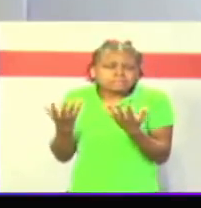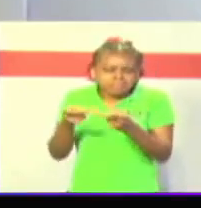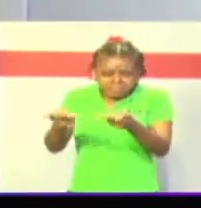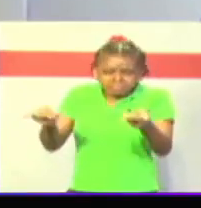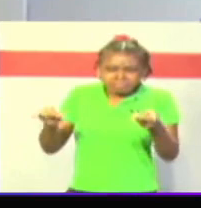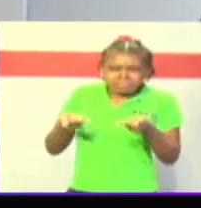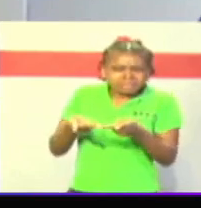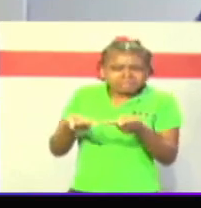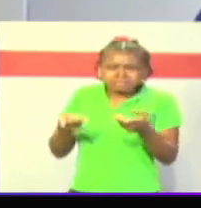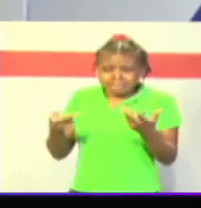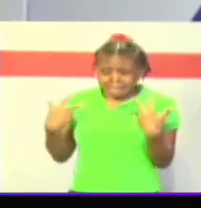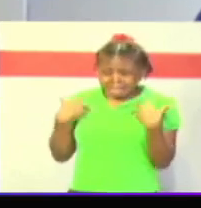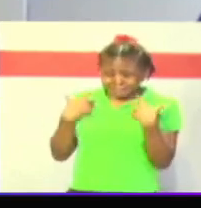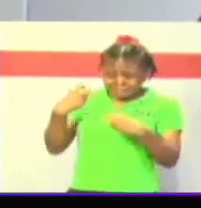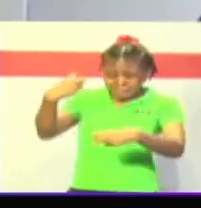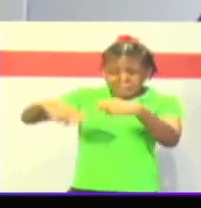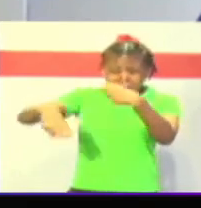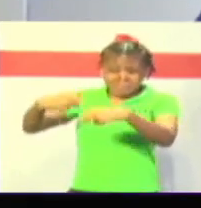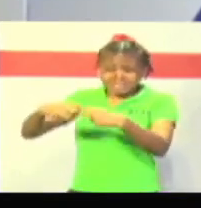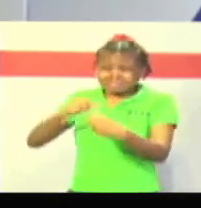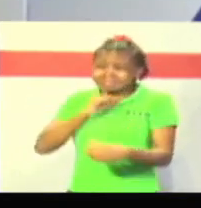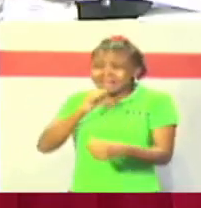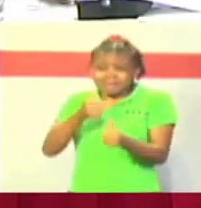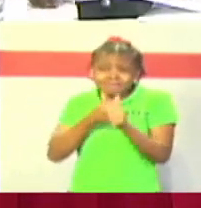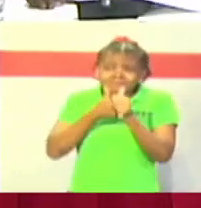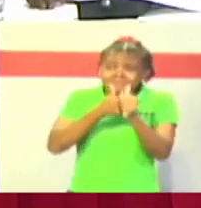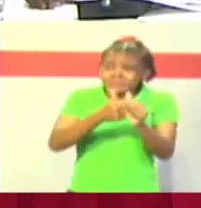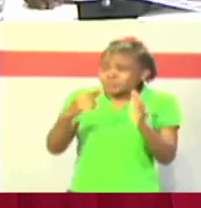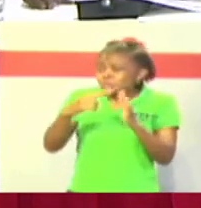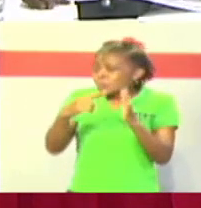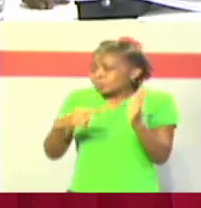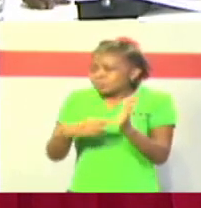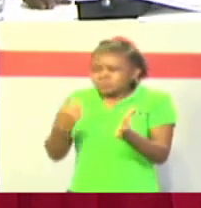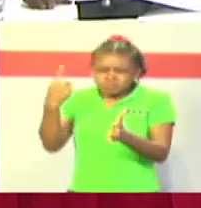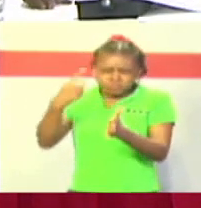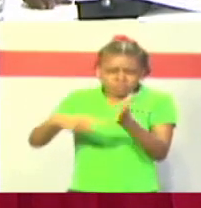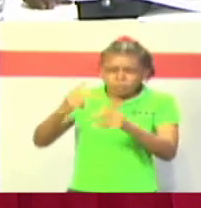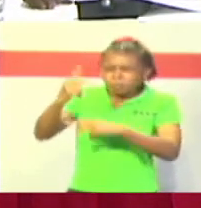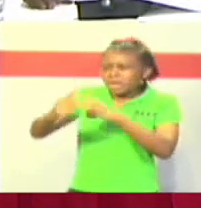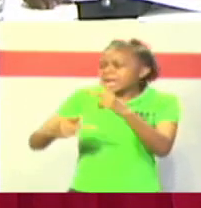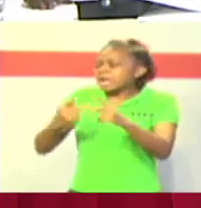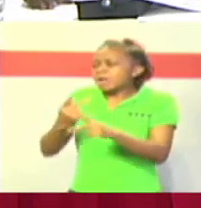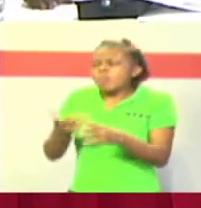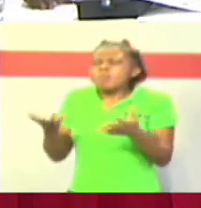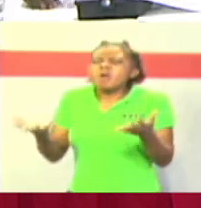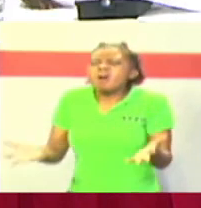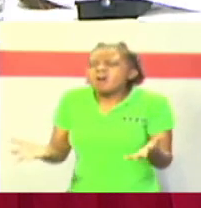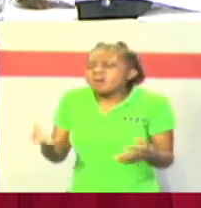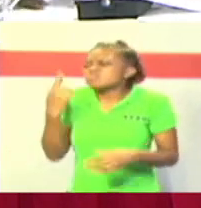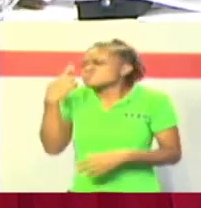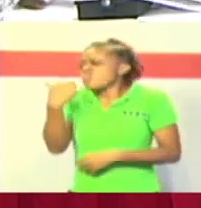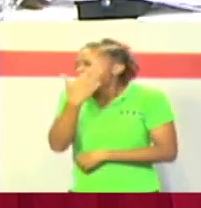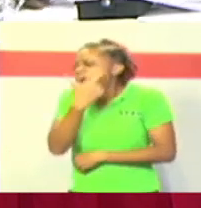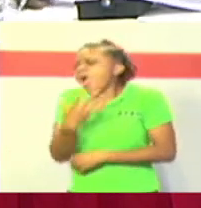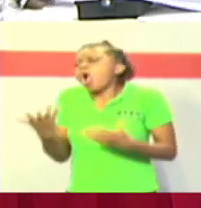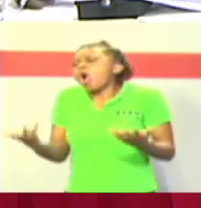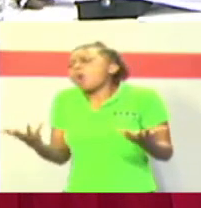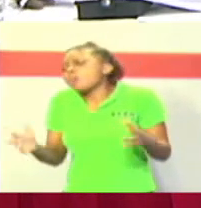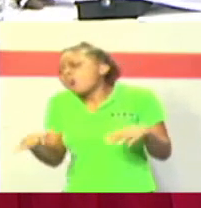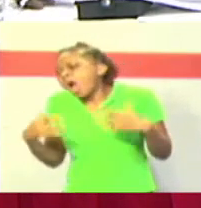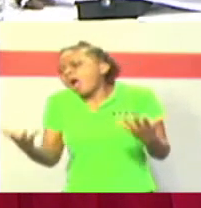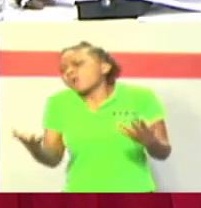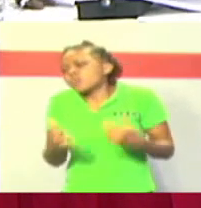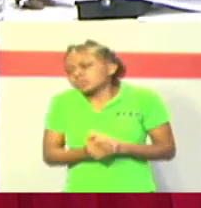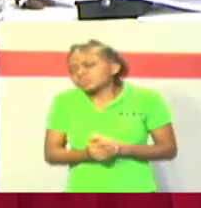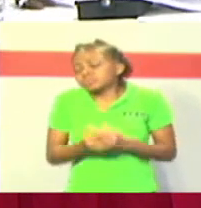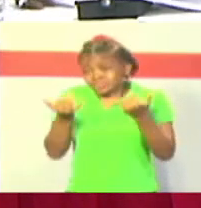breach, and what types of establishment they were? Thank you. Sure. I think the Southwest Regional